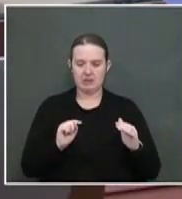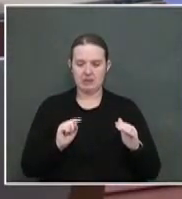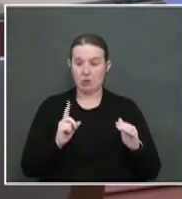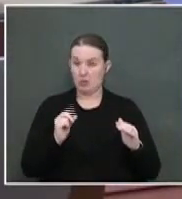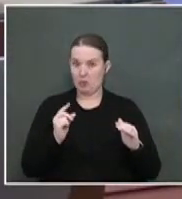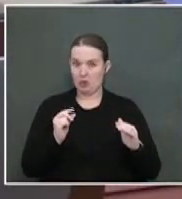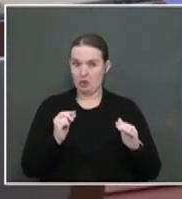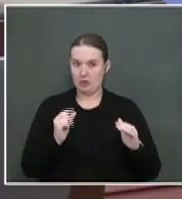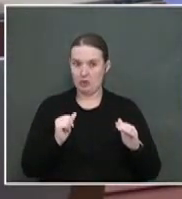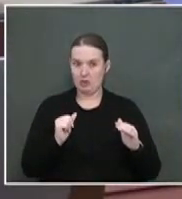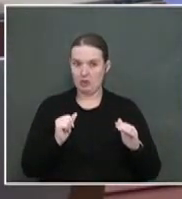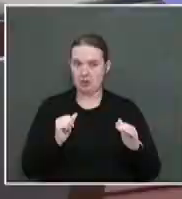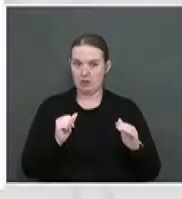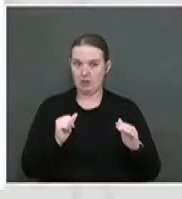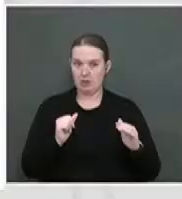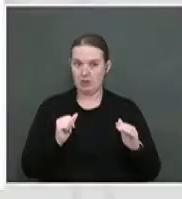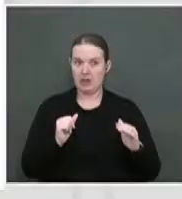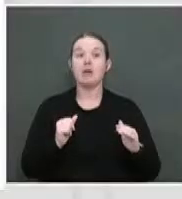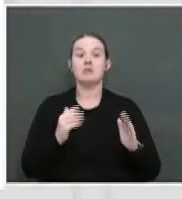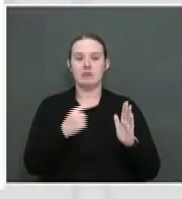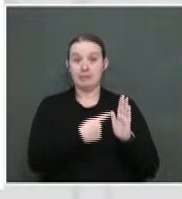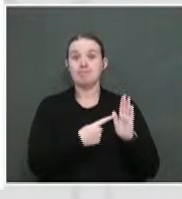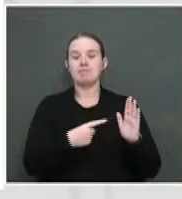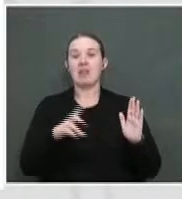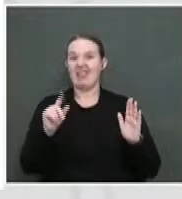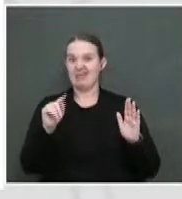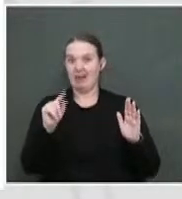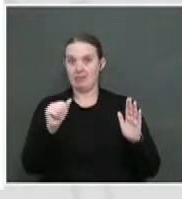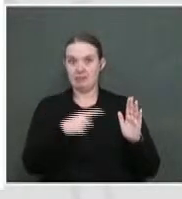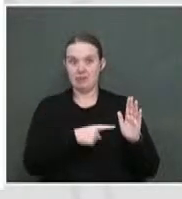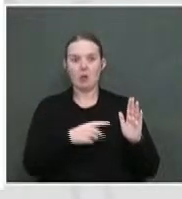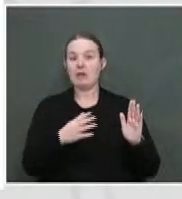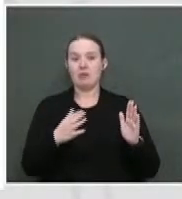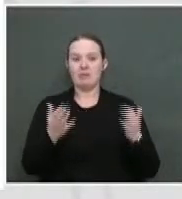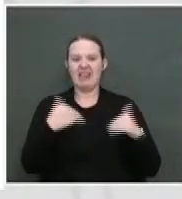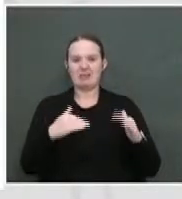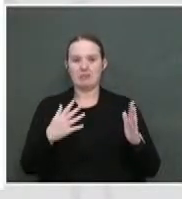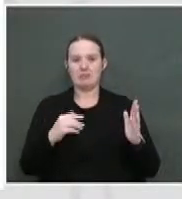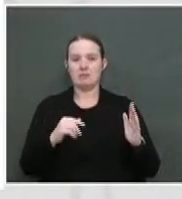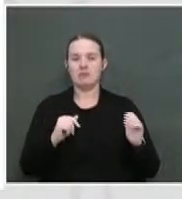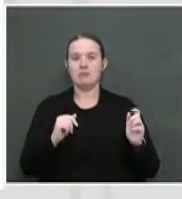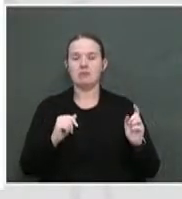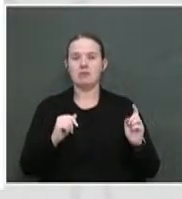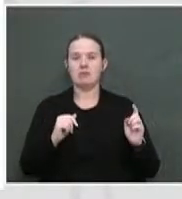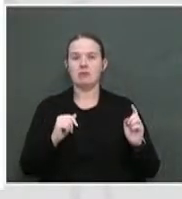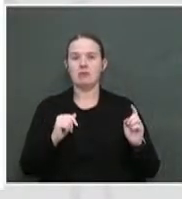one more, or where it lists all of this slide. Oh, sorry, not this one, the next one after this.